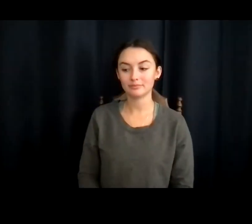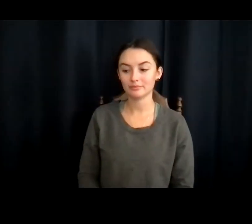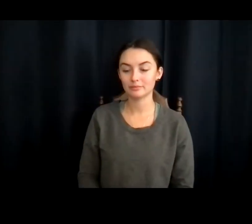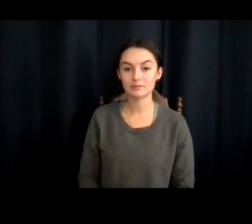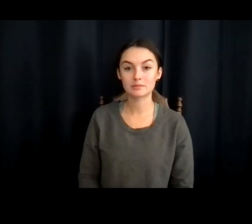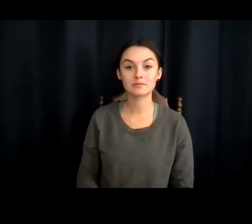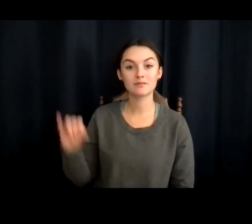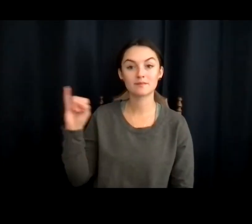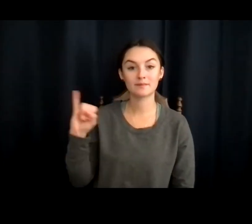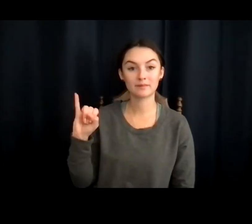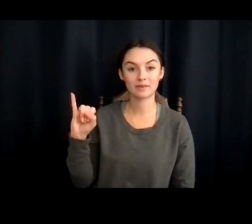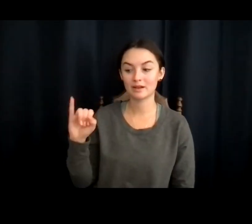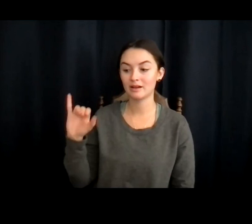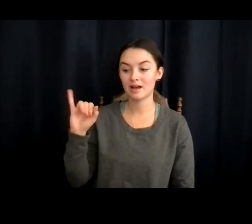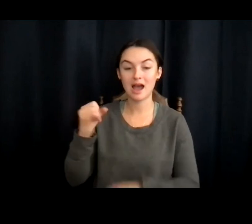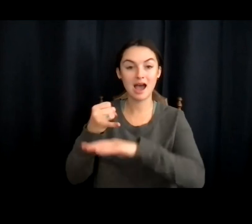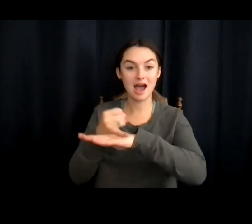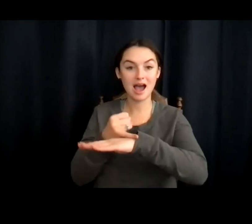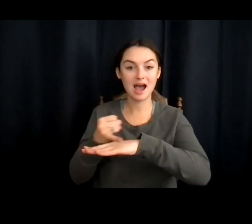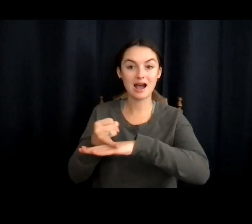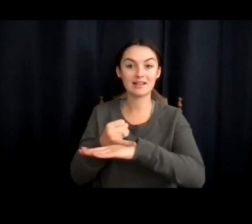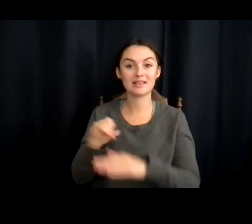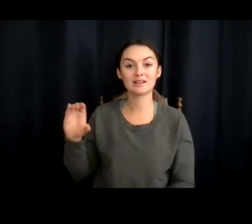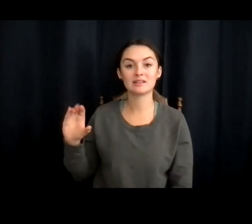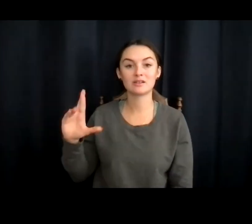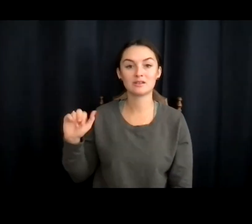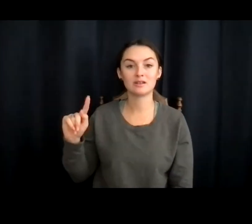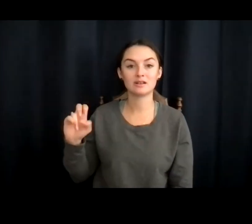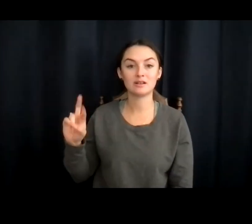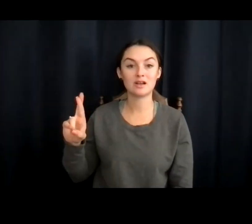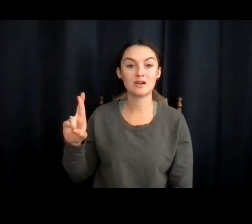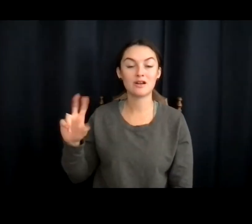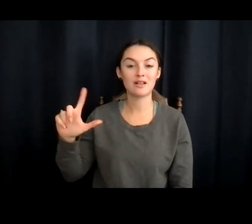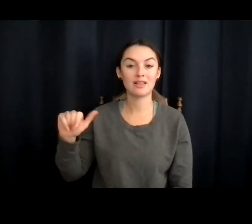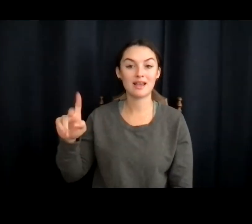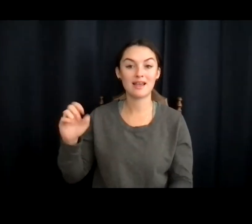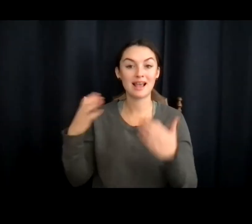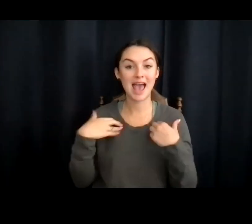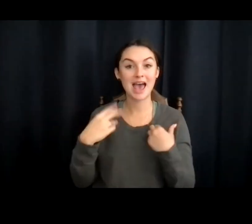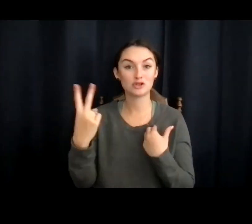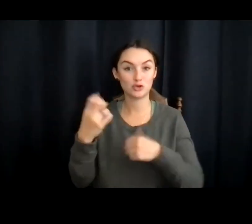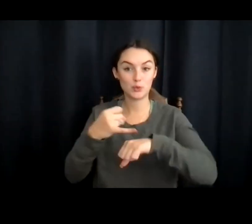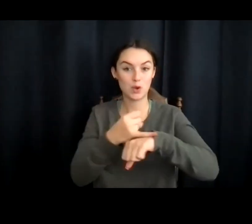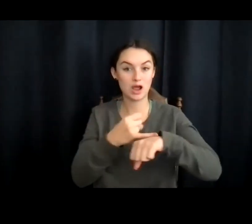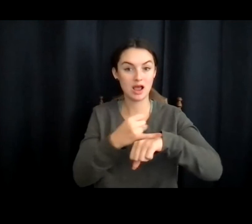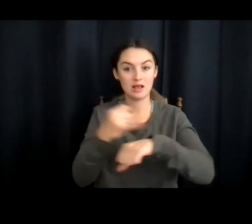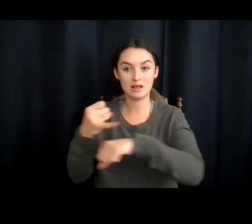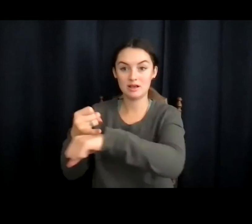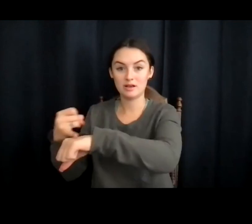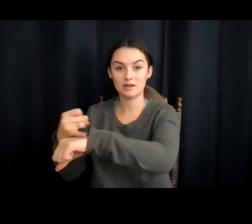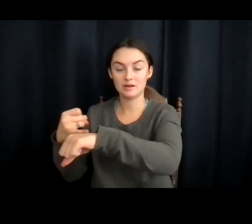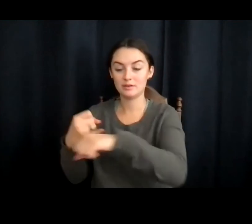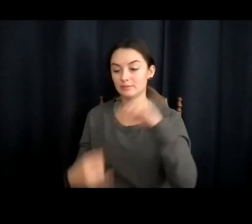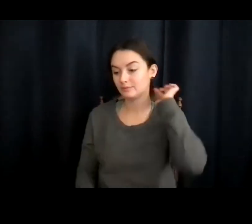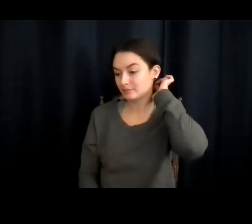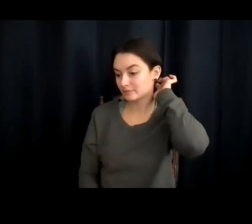I is for island. Crater Lake has two, Wizard and Phantom Ship, on top of a lake so